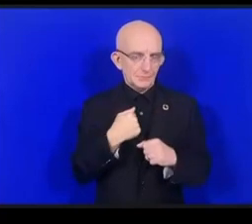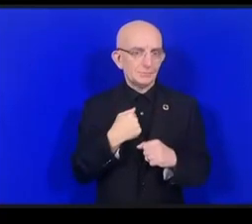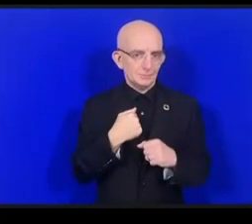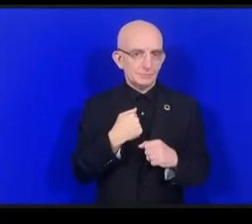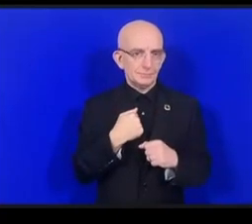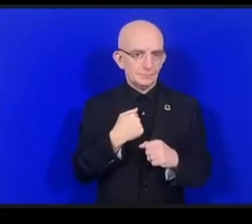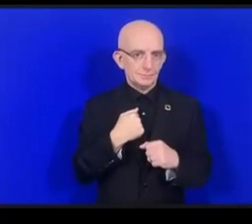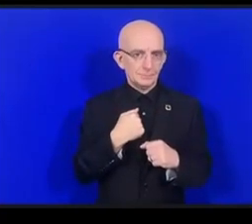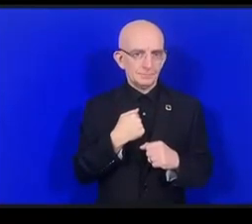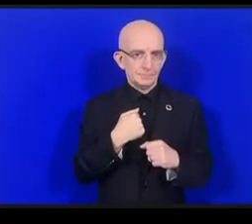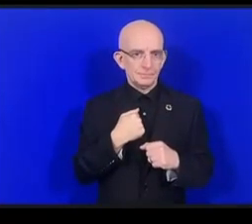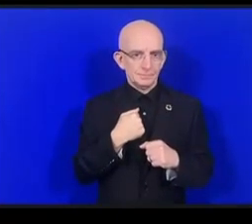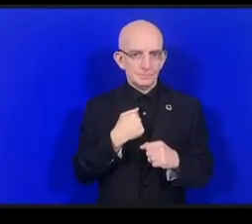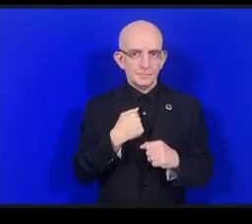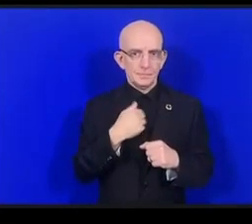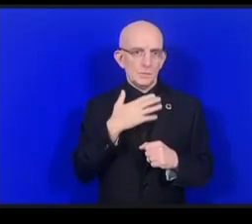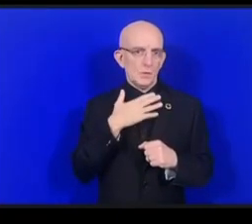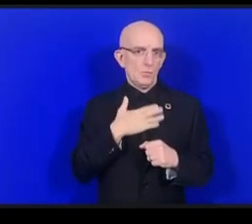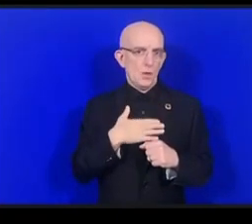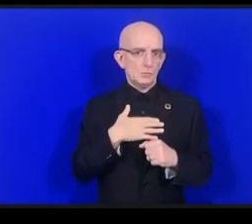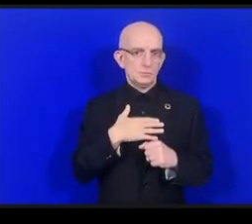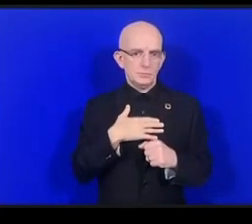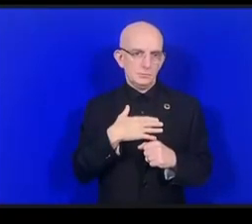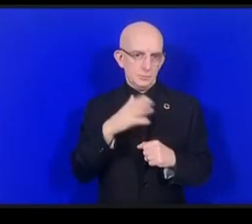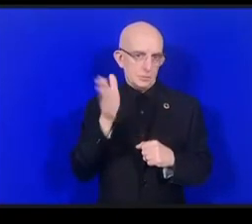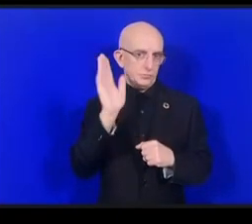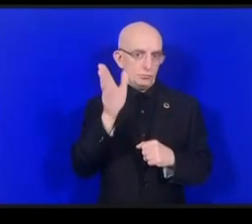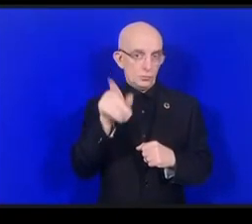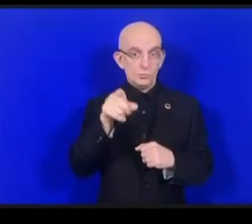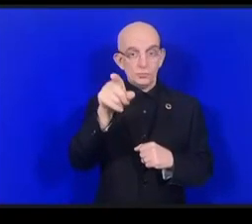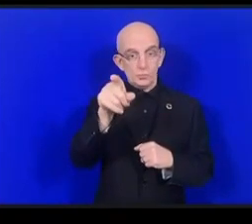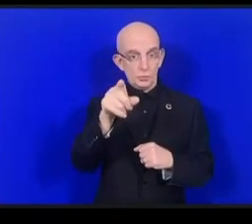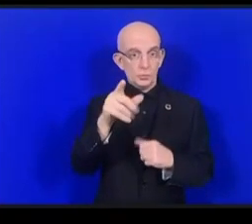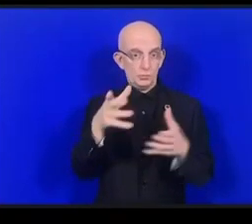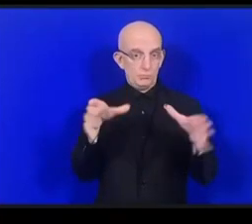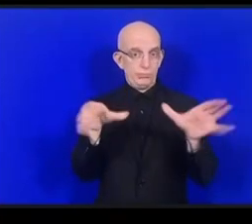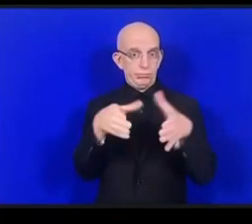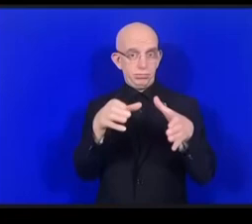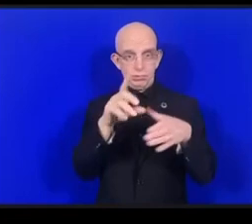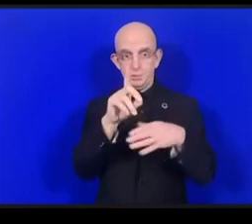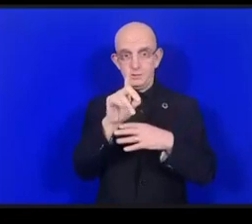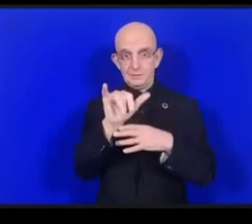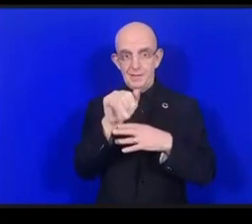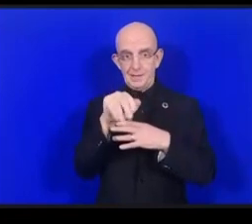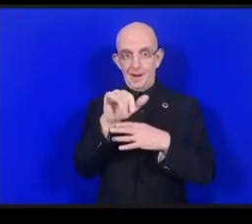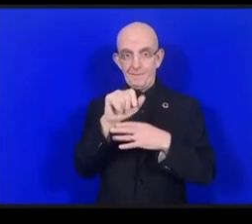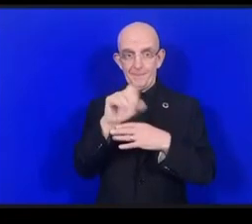I worked in a remote medical field and studied at